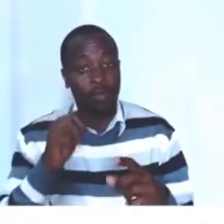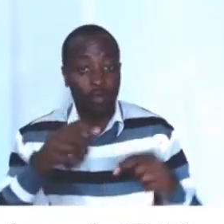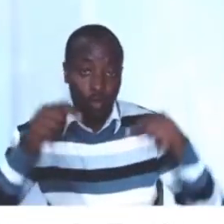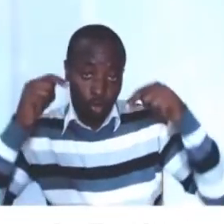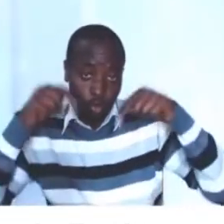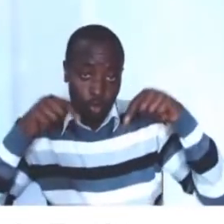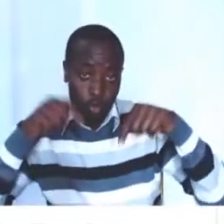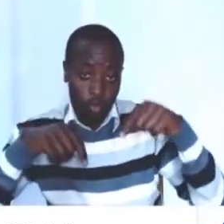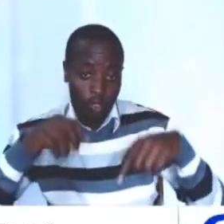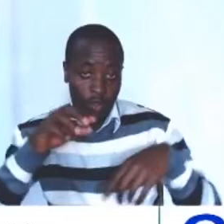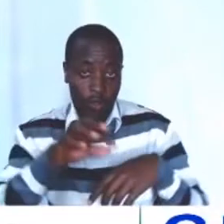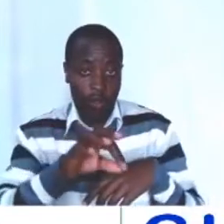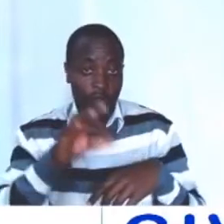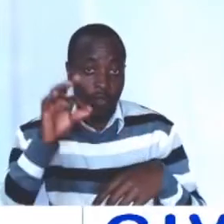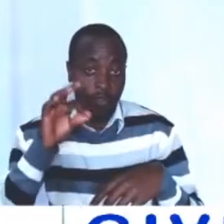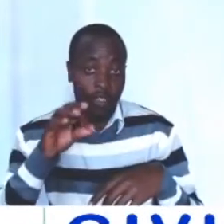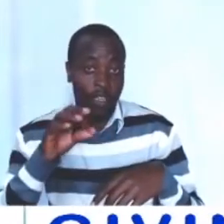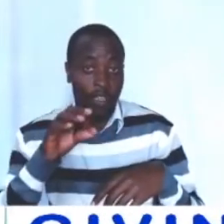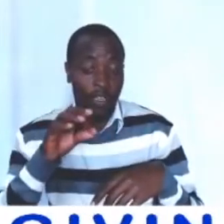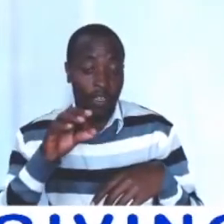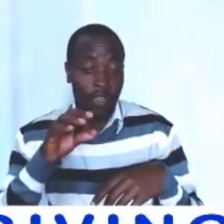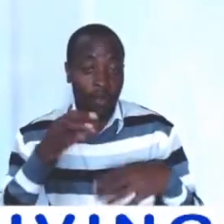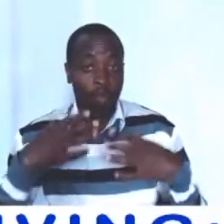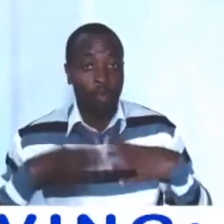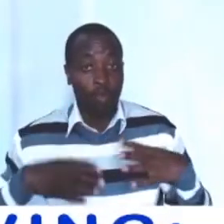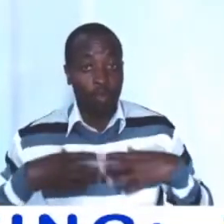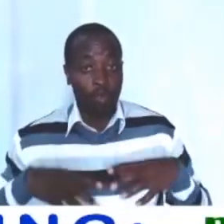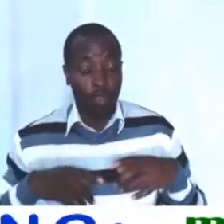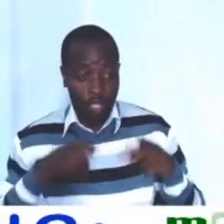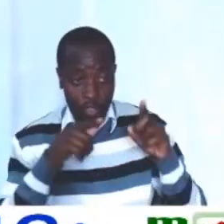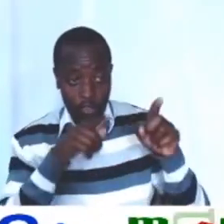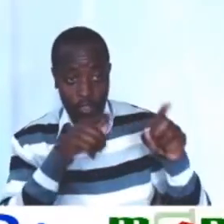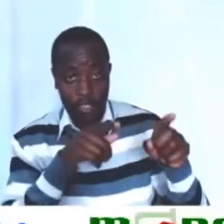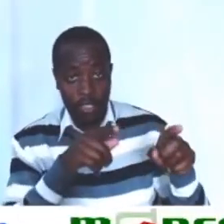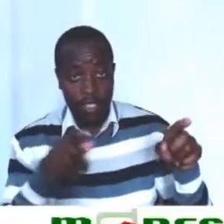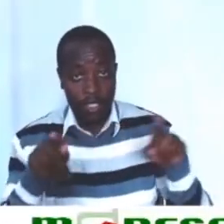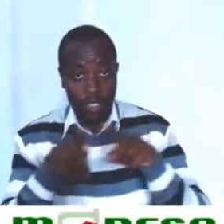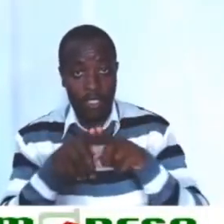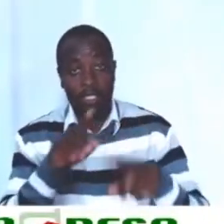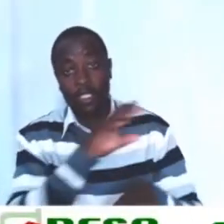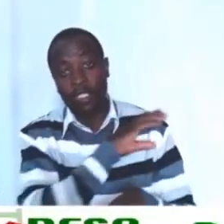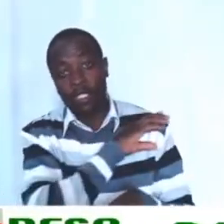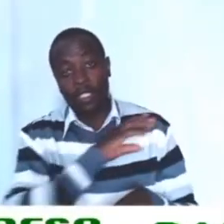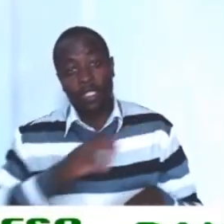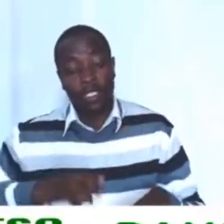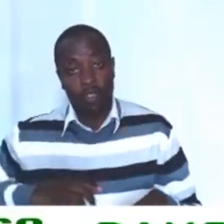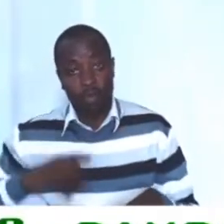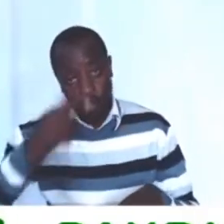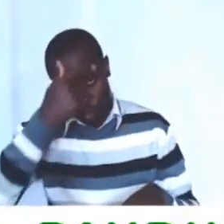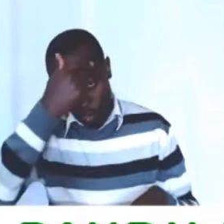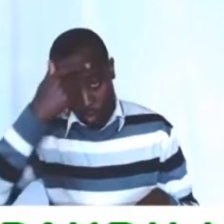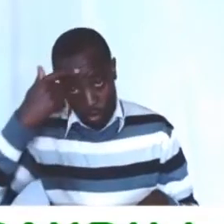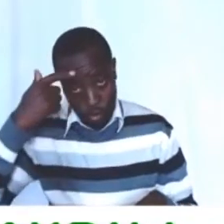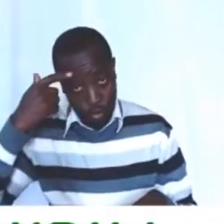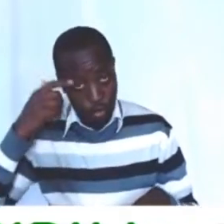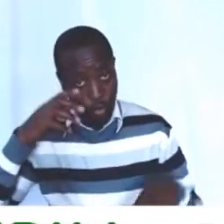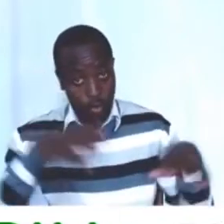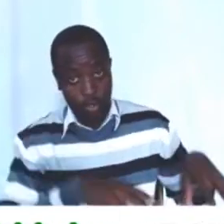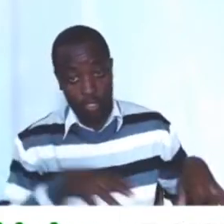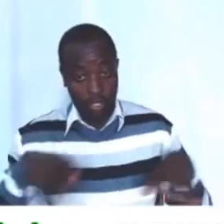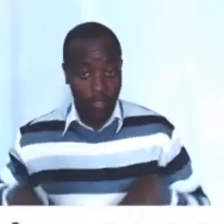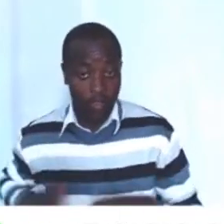people challenging us as Christians because we are suffering through this